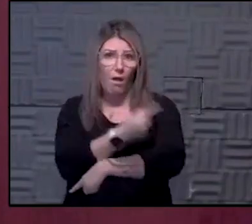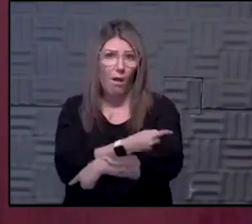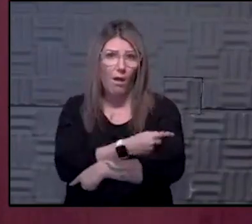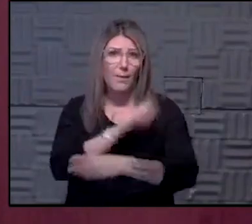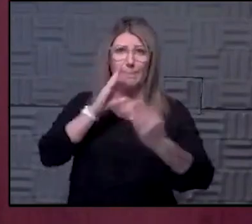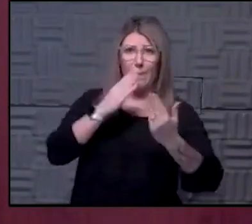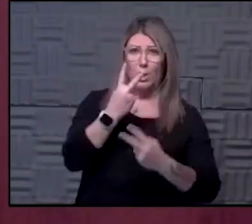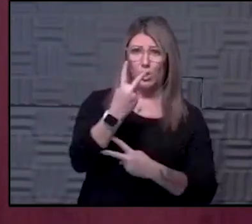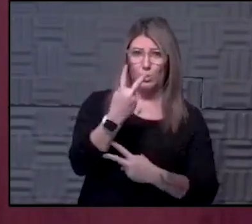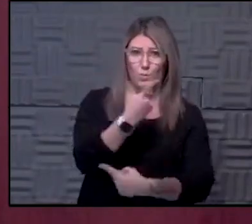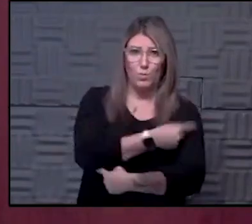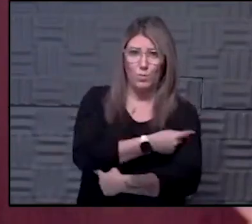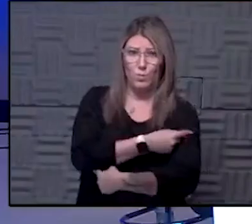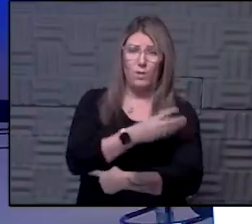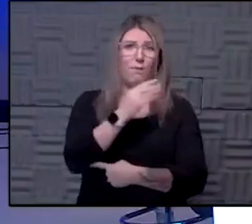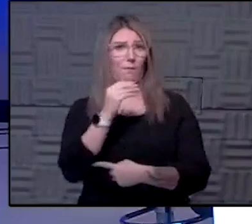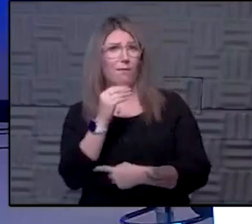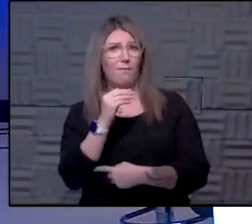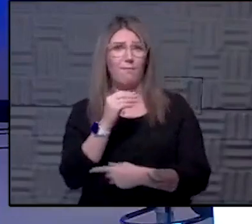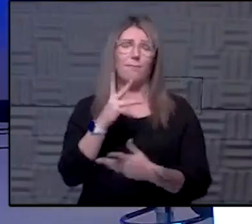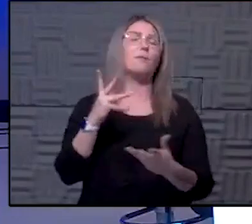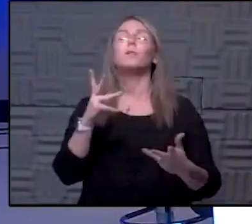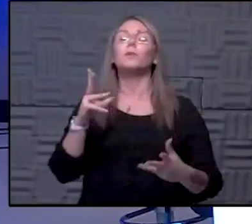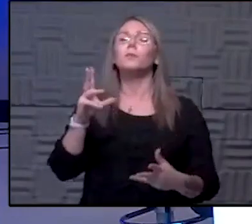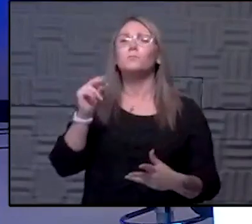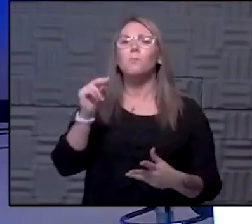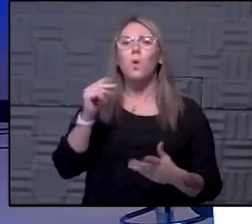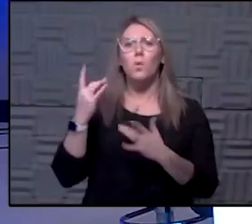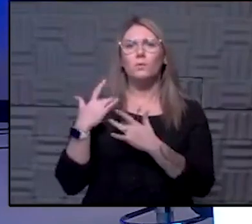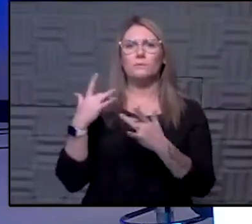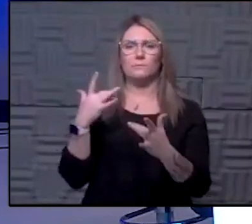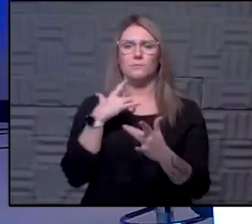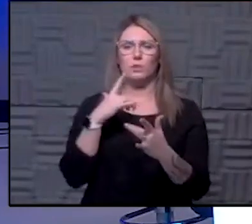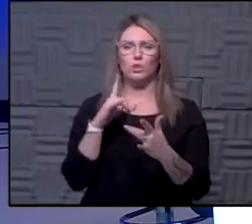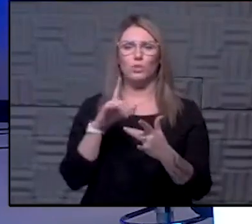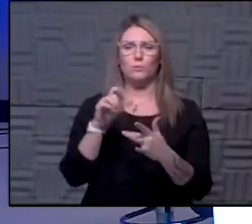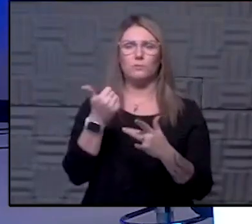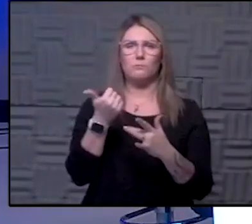getting one and no booster? No, I mean typically, and I think there was another